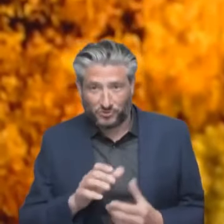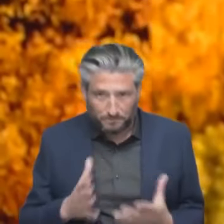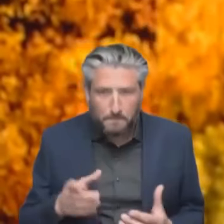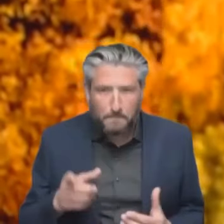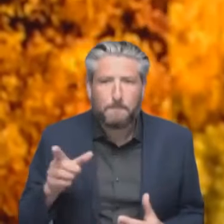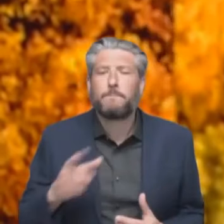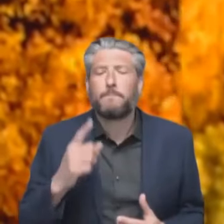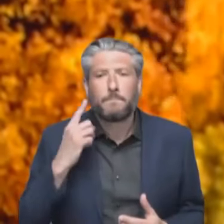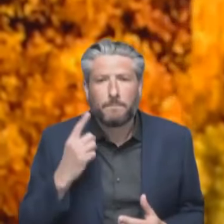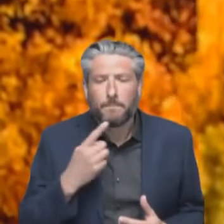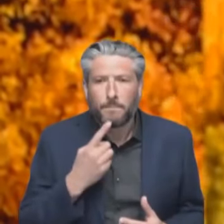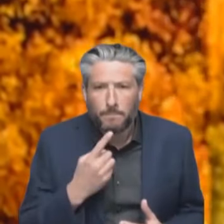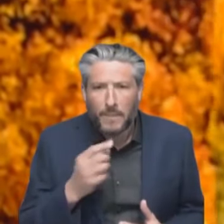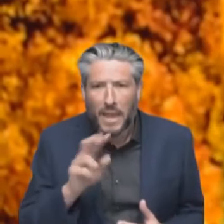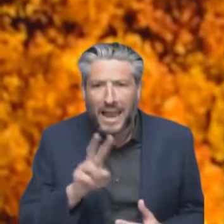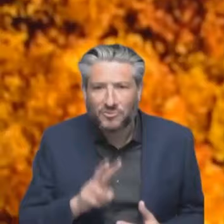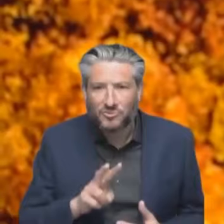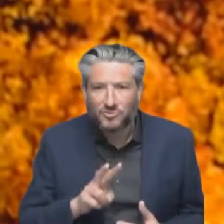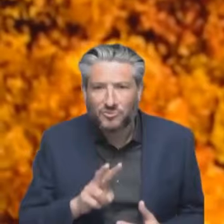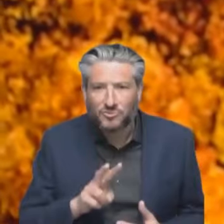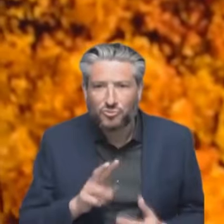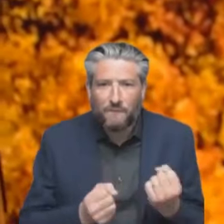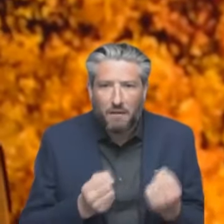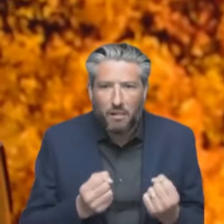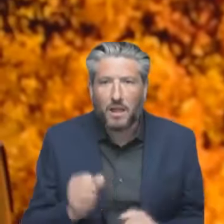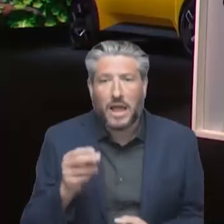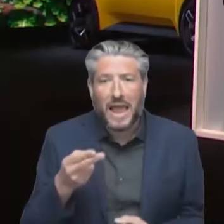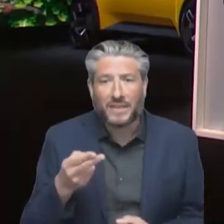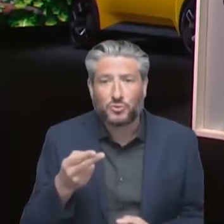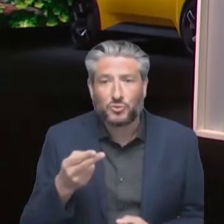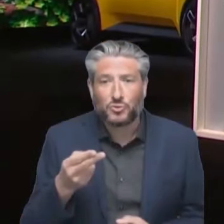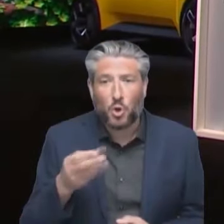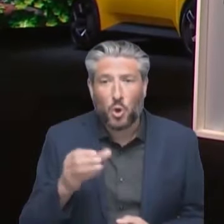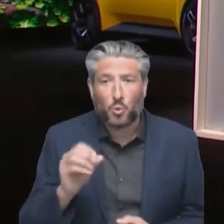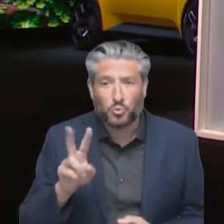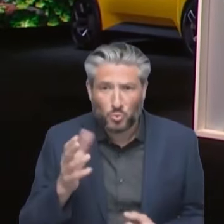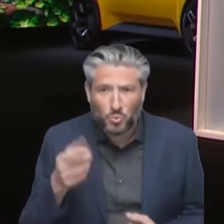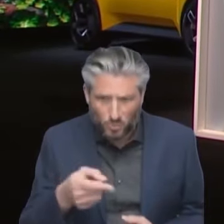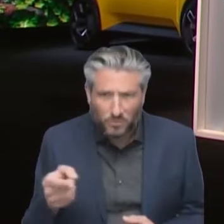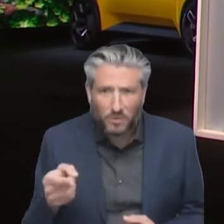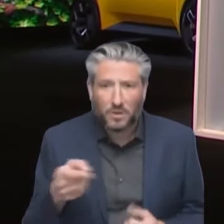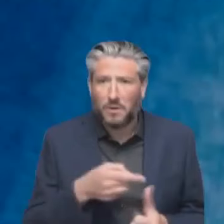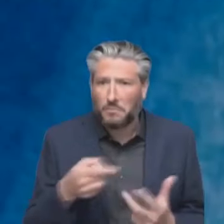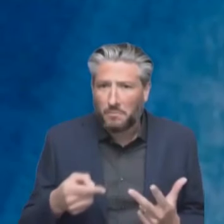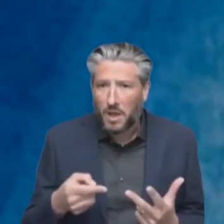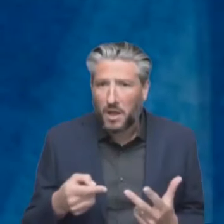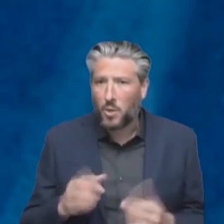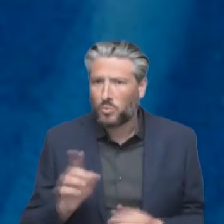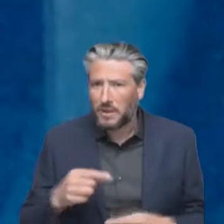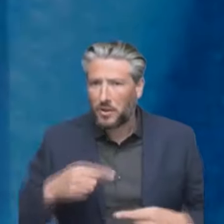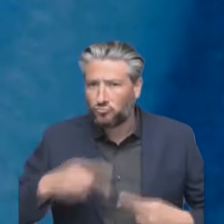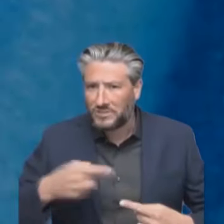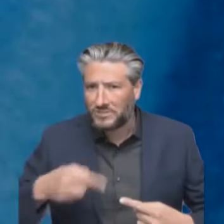with hydrogen cell vehicles. What's the plan for the recycling of mechanical plants and their staff?